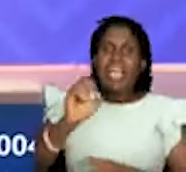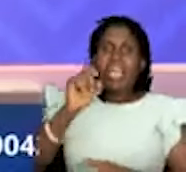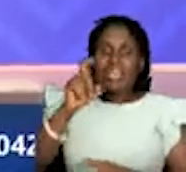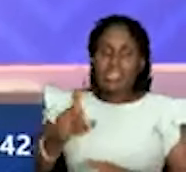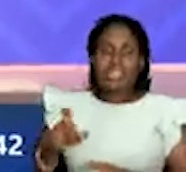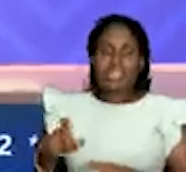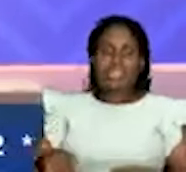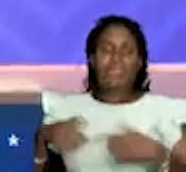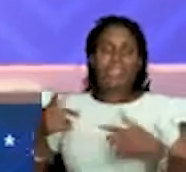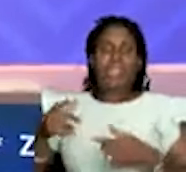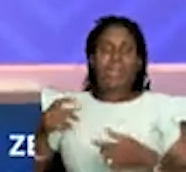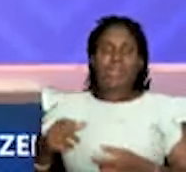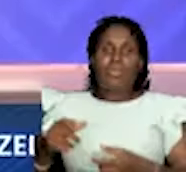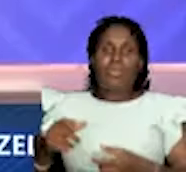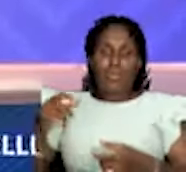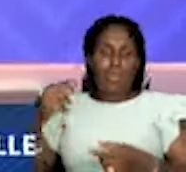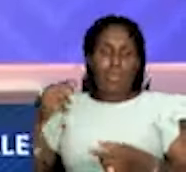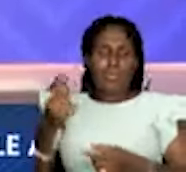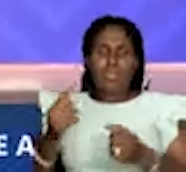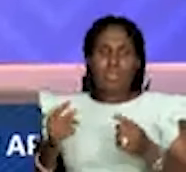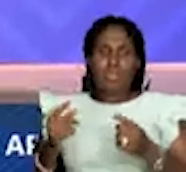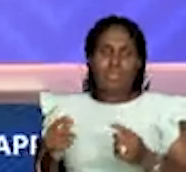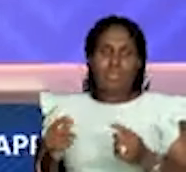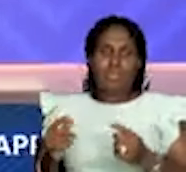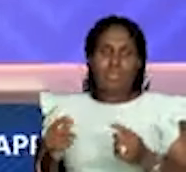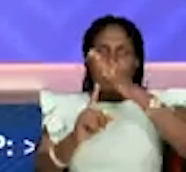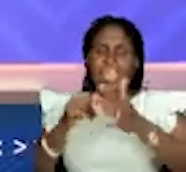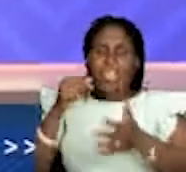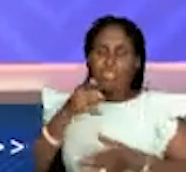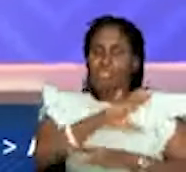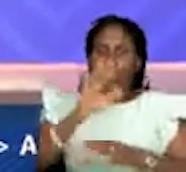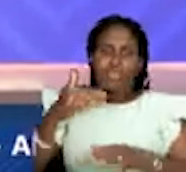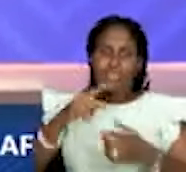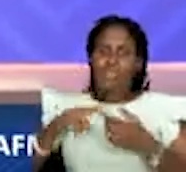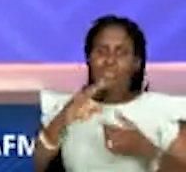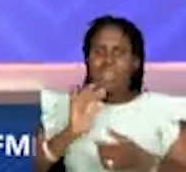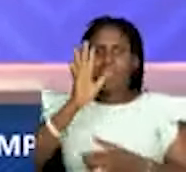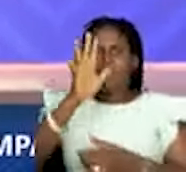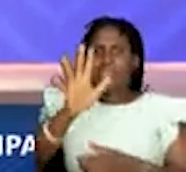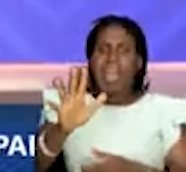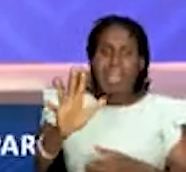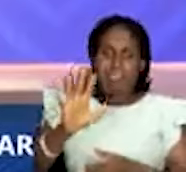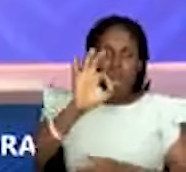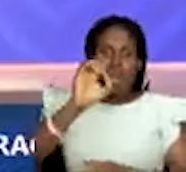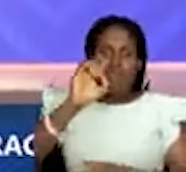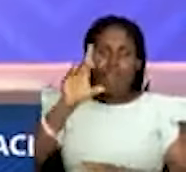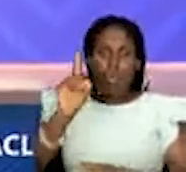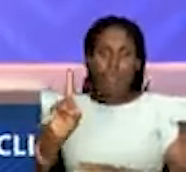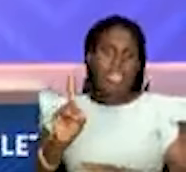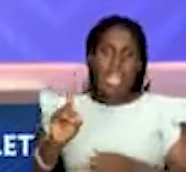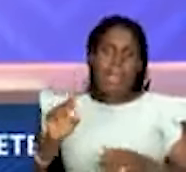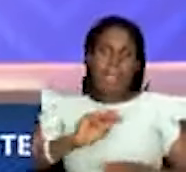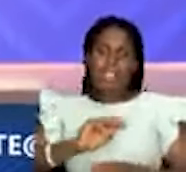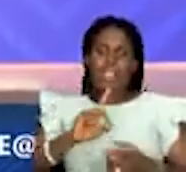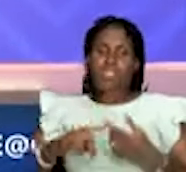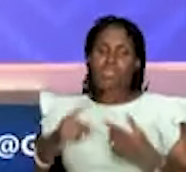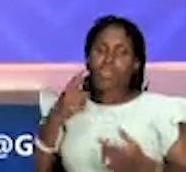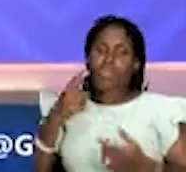always supernatural. You do not have to be in the fivefold ministry to command extraordinary results. Are we